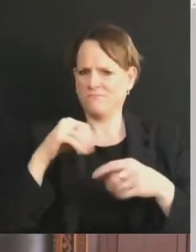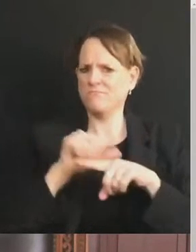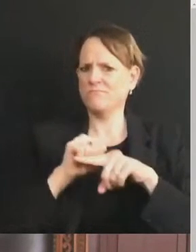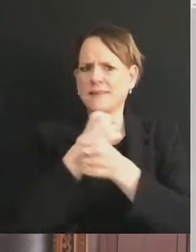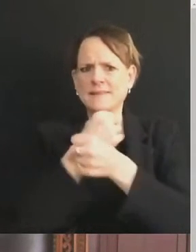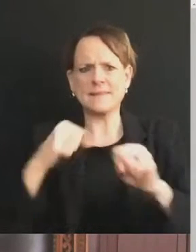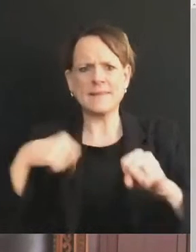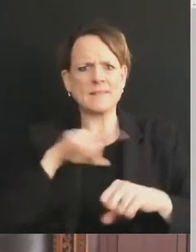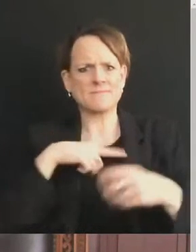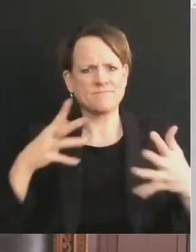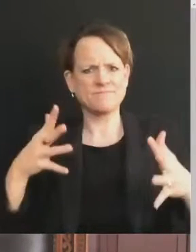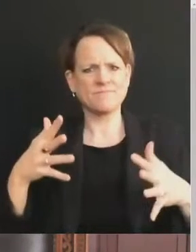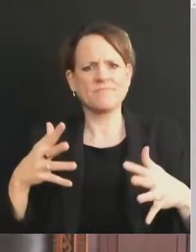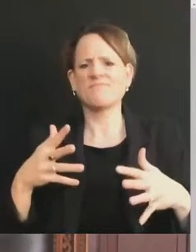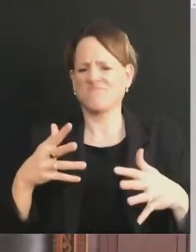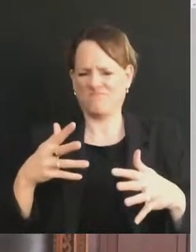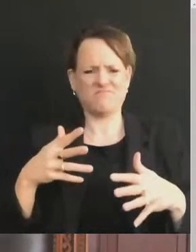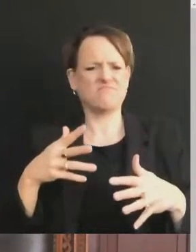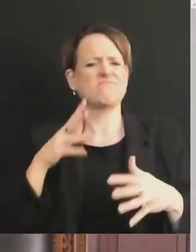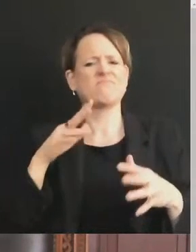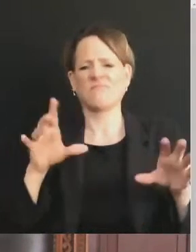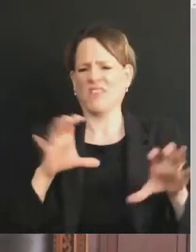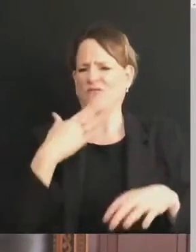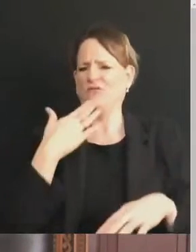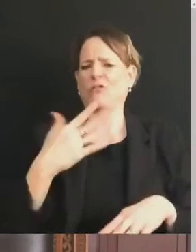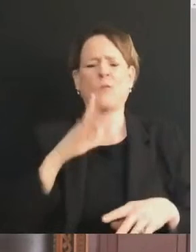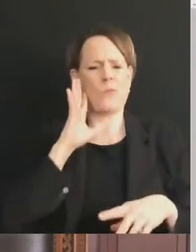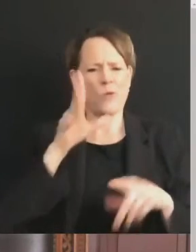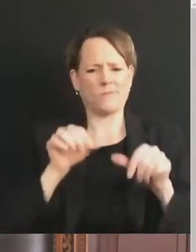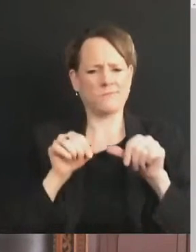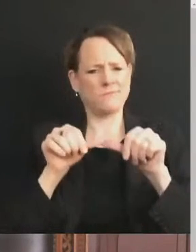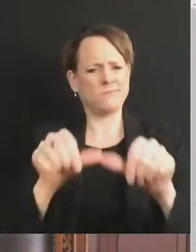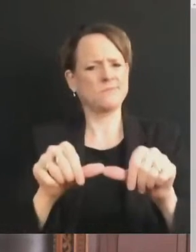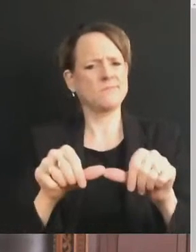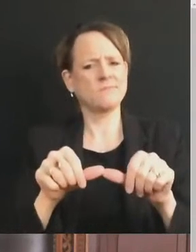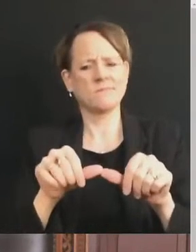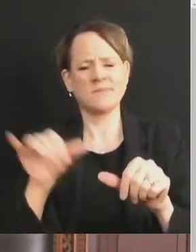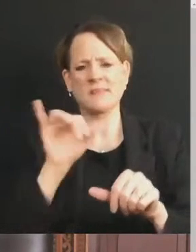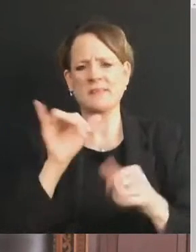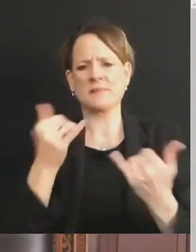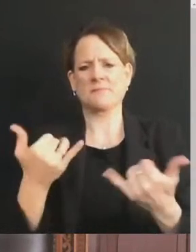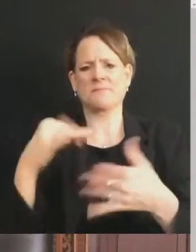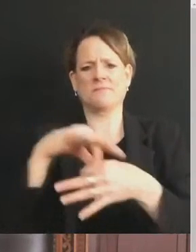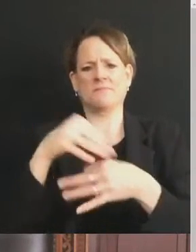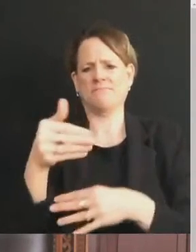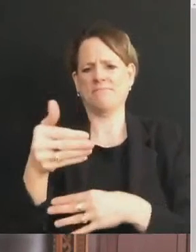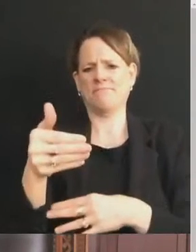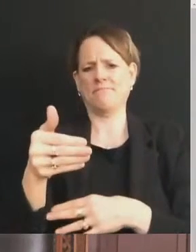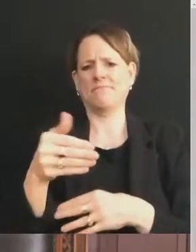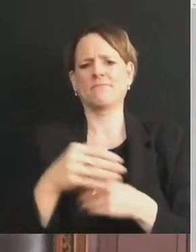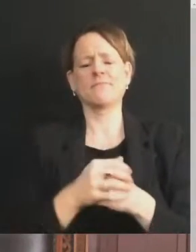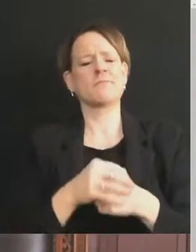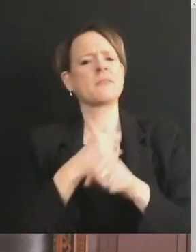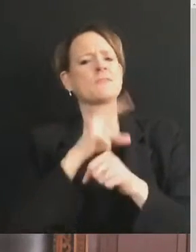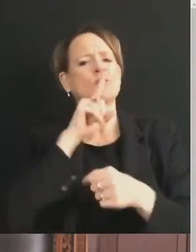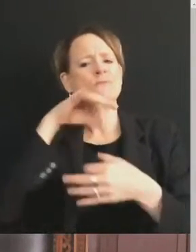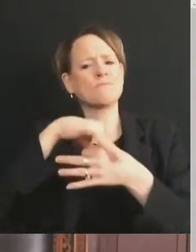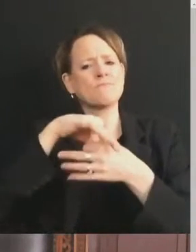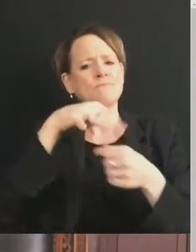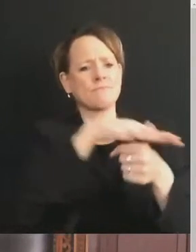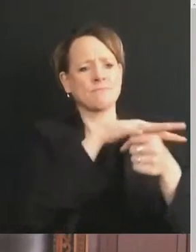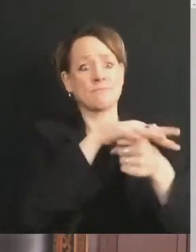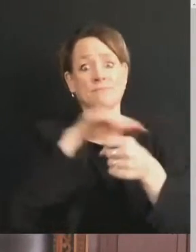continuing to make sure that our polling places are safe and healthy places to go. And so